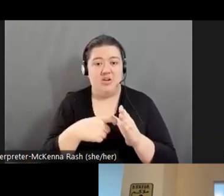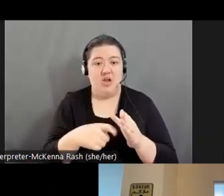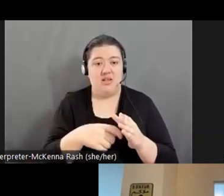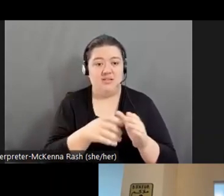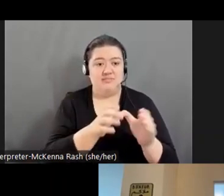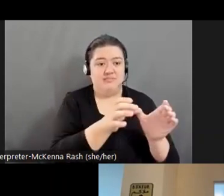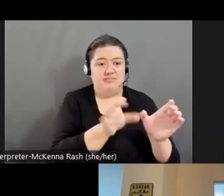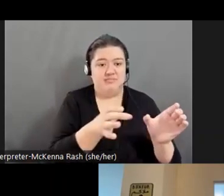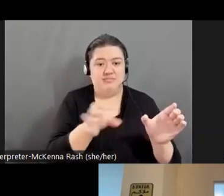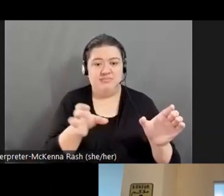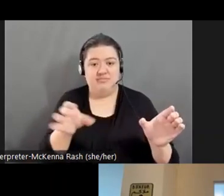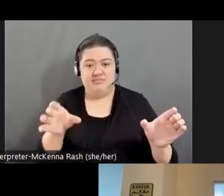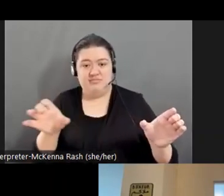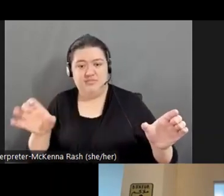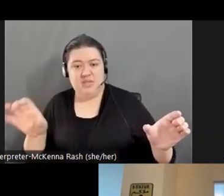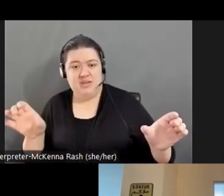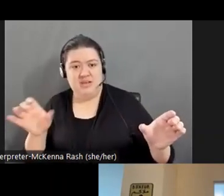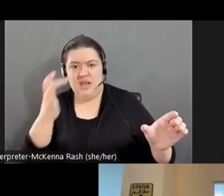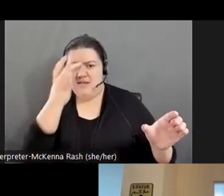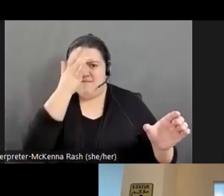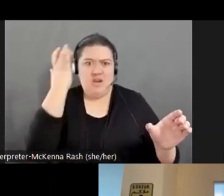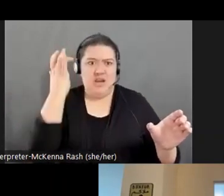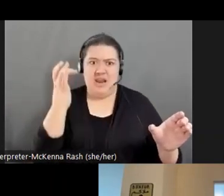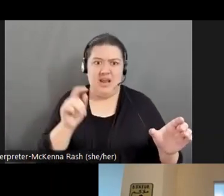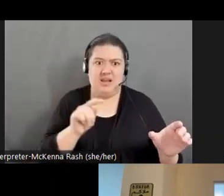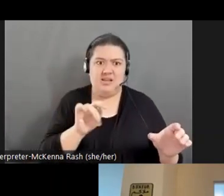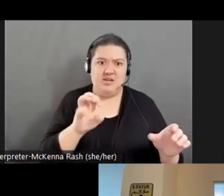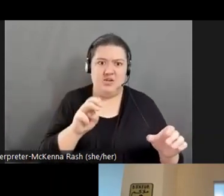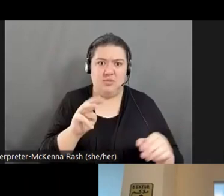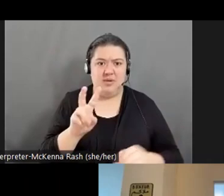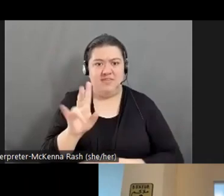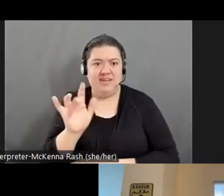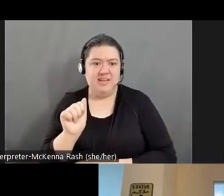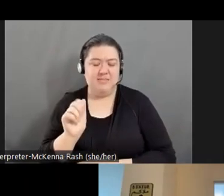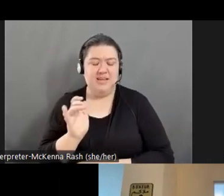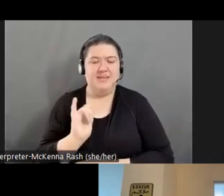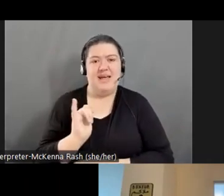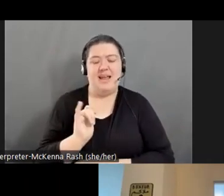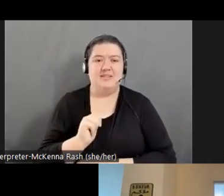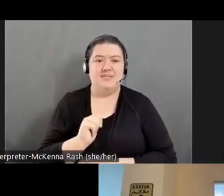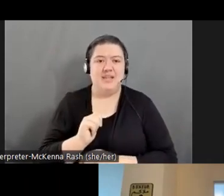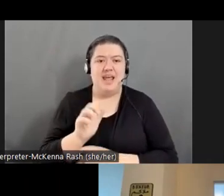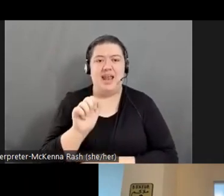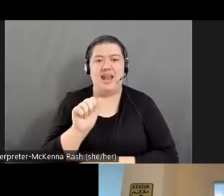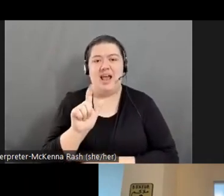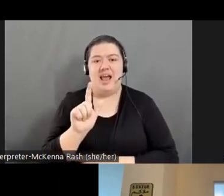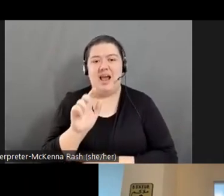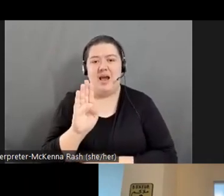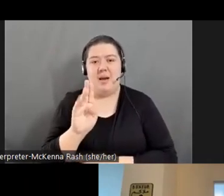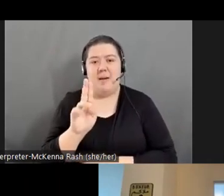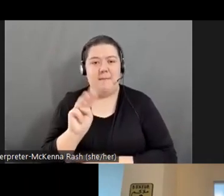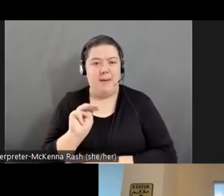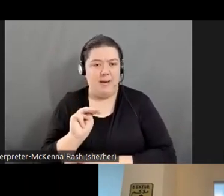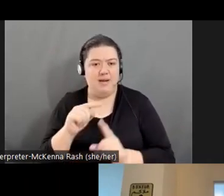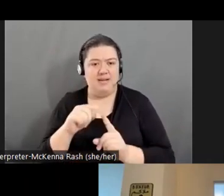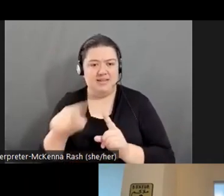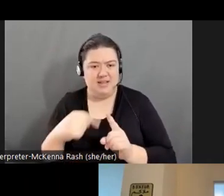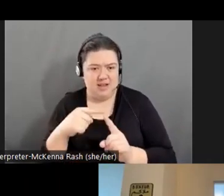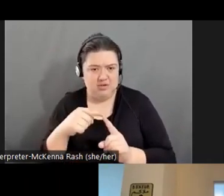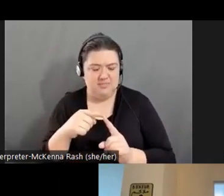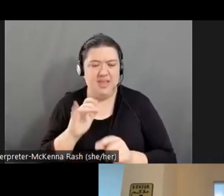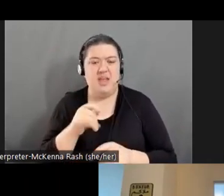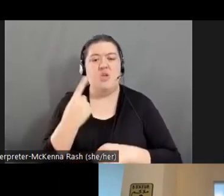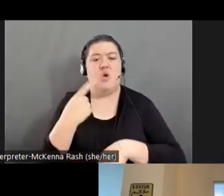across, forgetting about the term of the visa, but think of it as like an album cycle. If you can, that's a one-time cost for